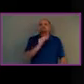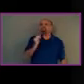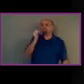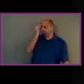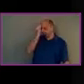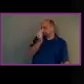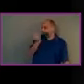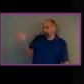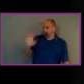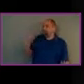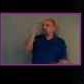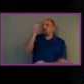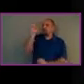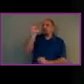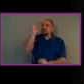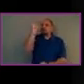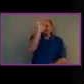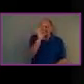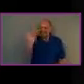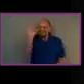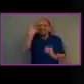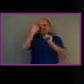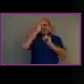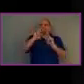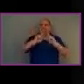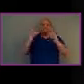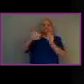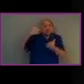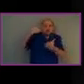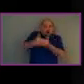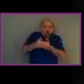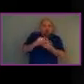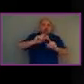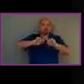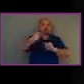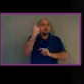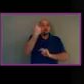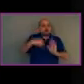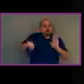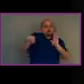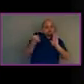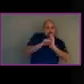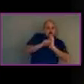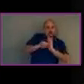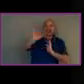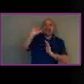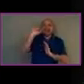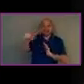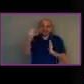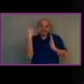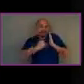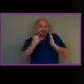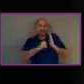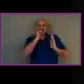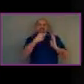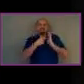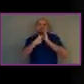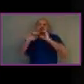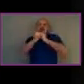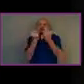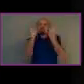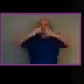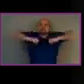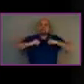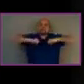they're really close together, the animation doesn't convey how vast and empty space actually is. It wouldn't look like